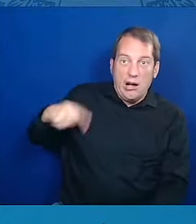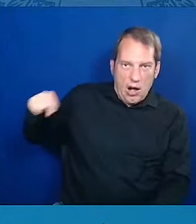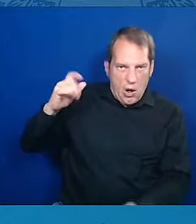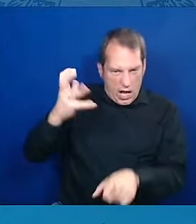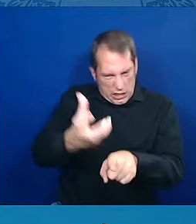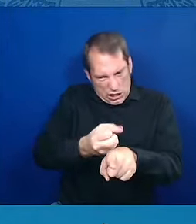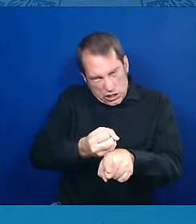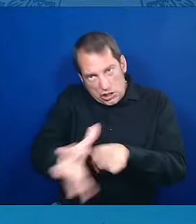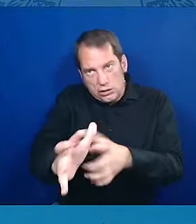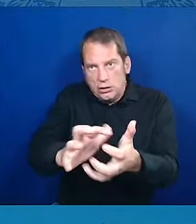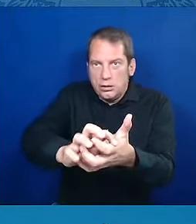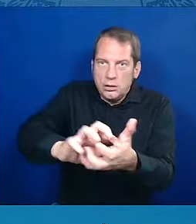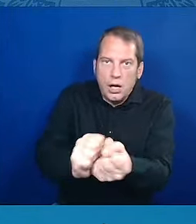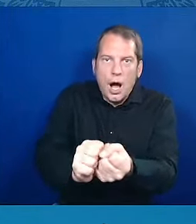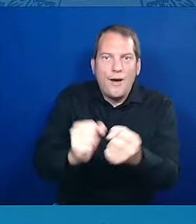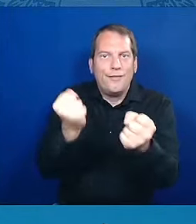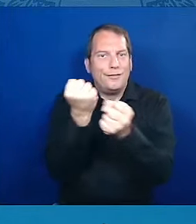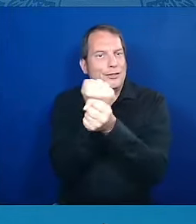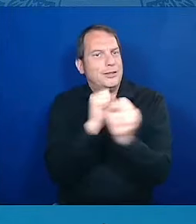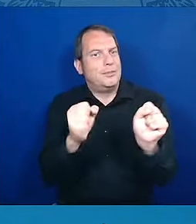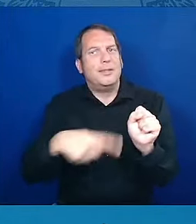pride.